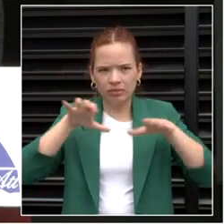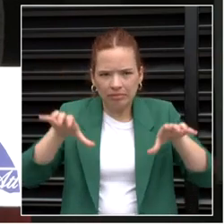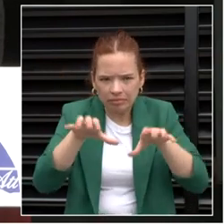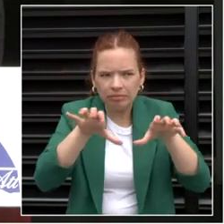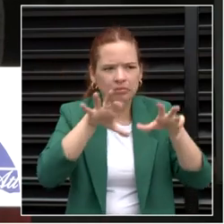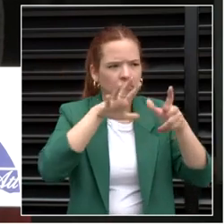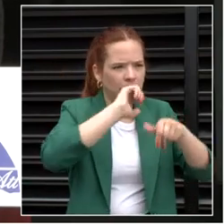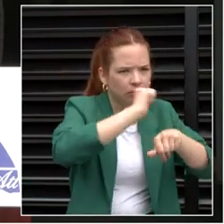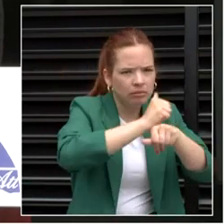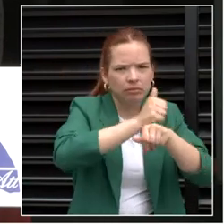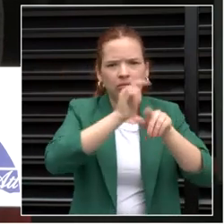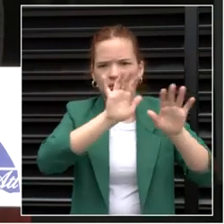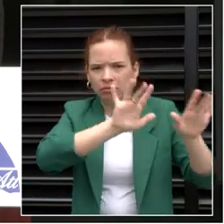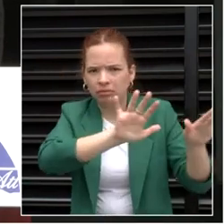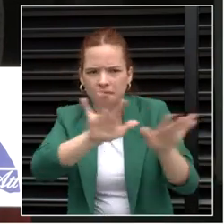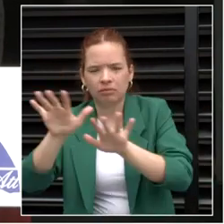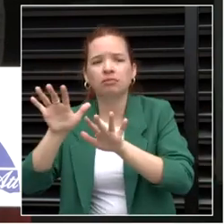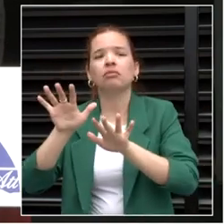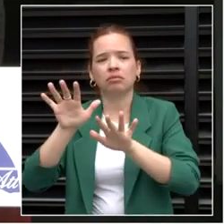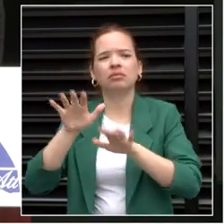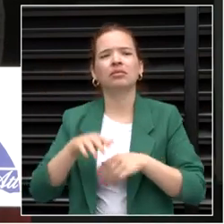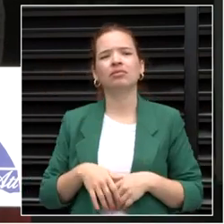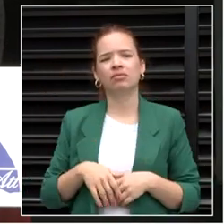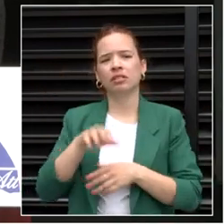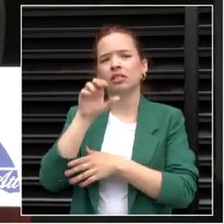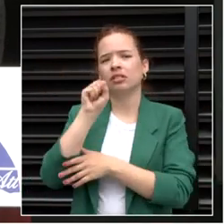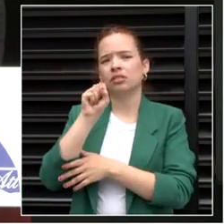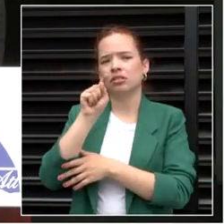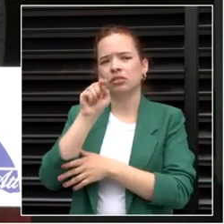did the acoustic work.